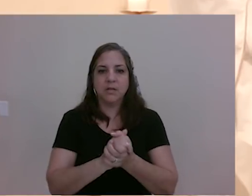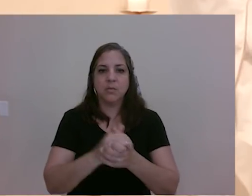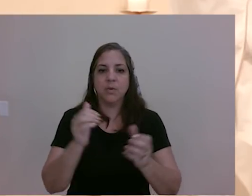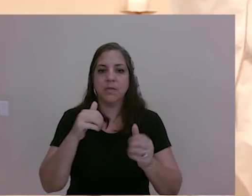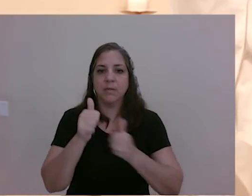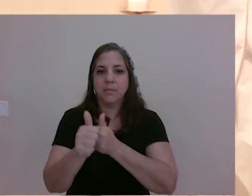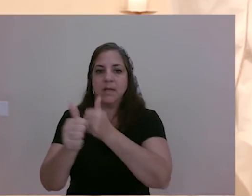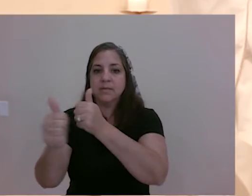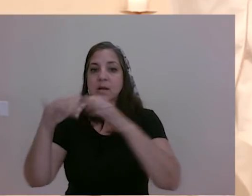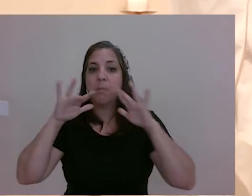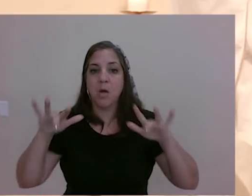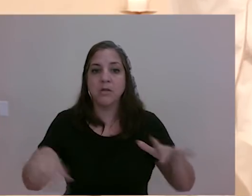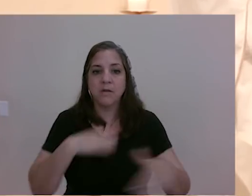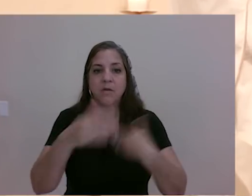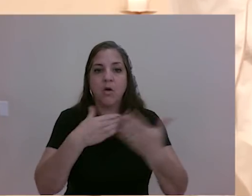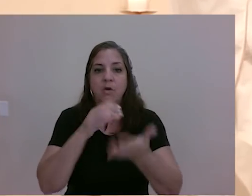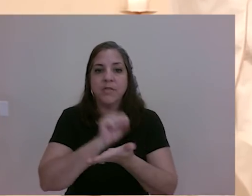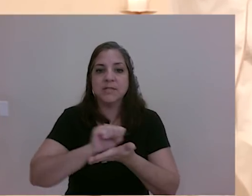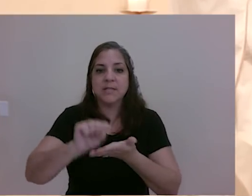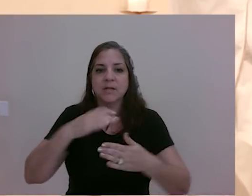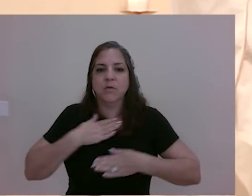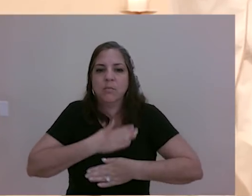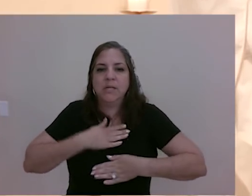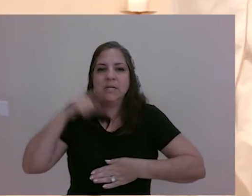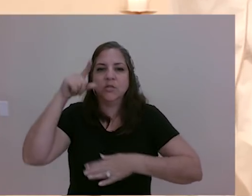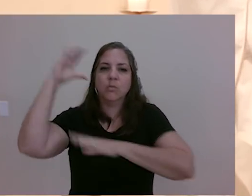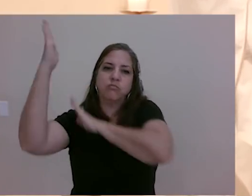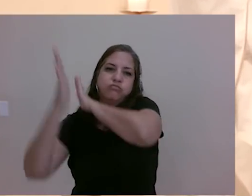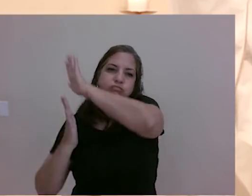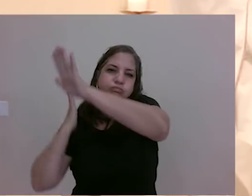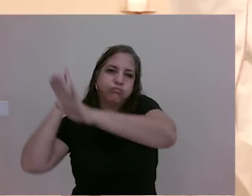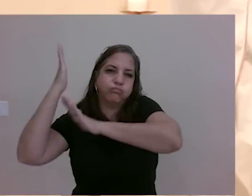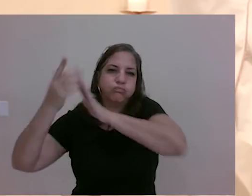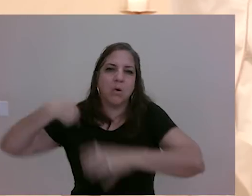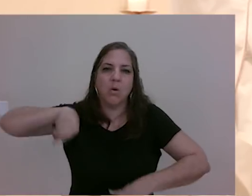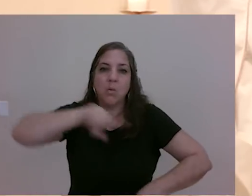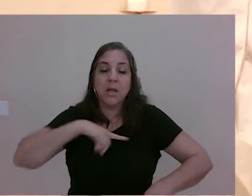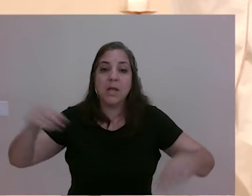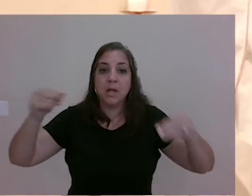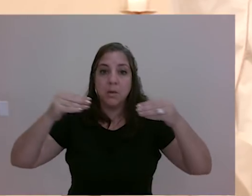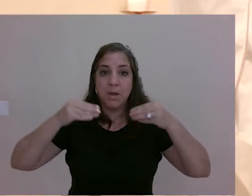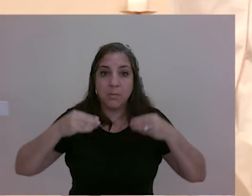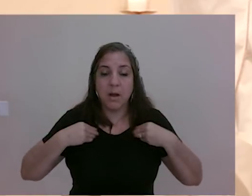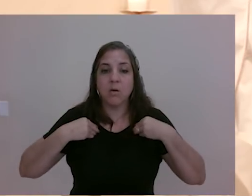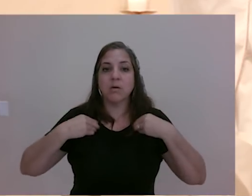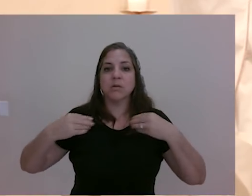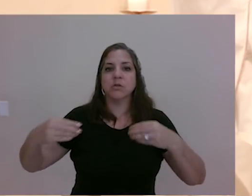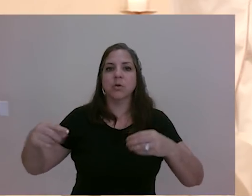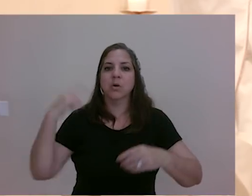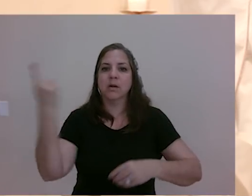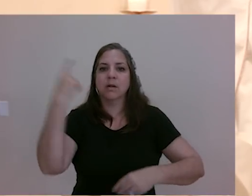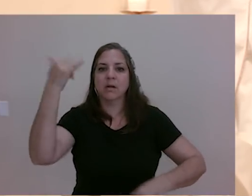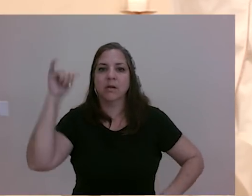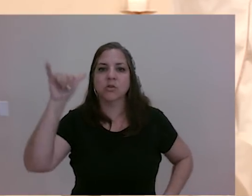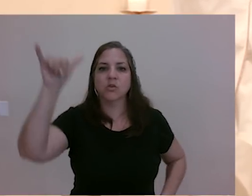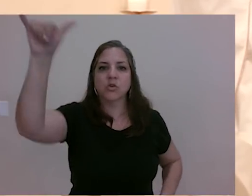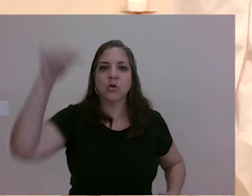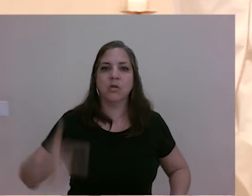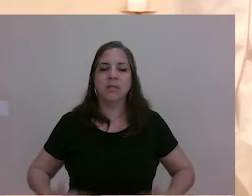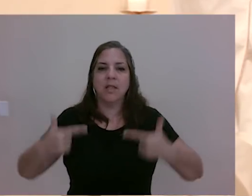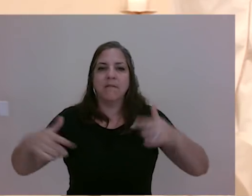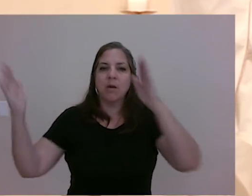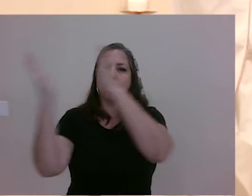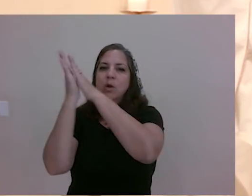saints who have pleased you throughout the ages, we may merit to be co-heirs to eternal life, and may praise you